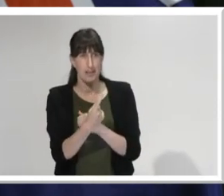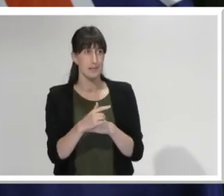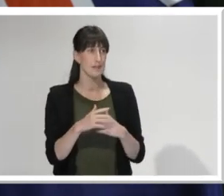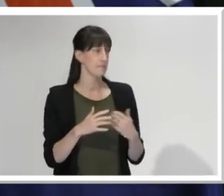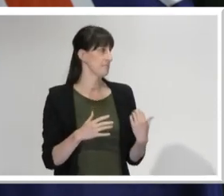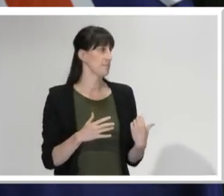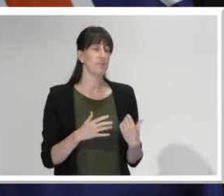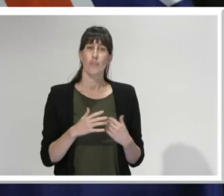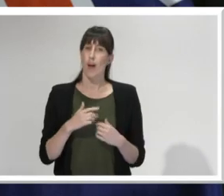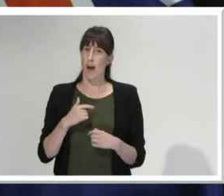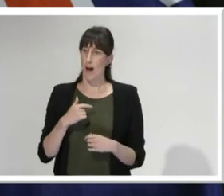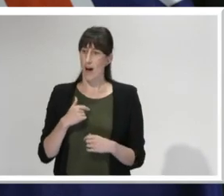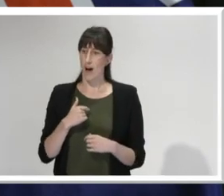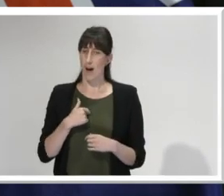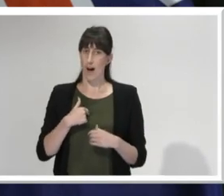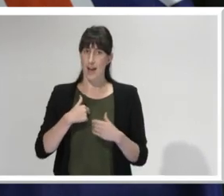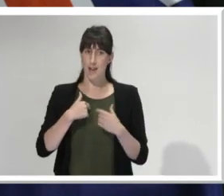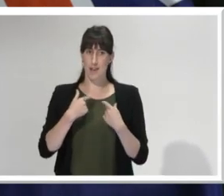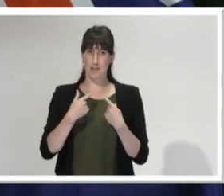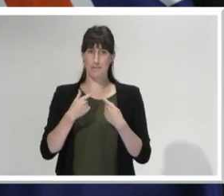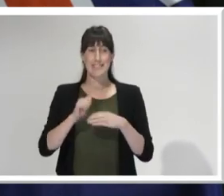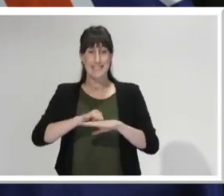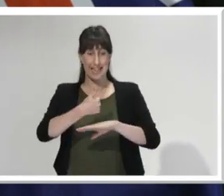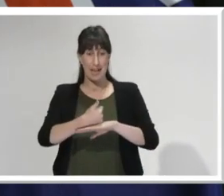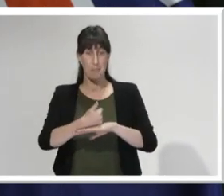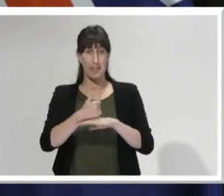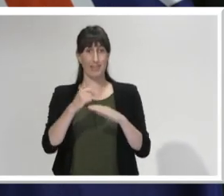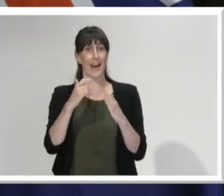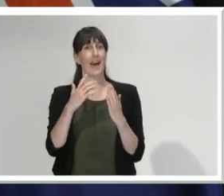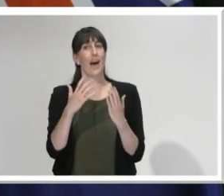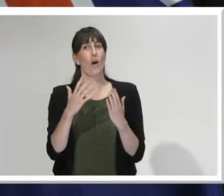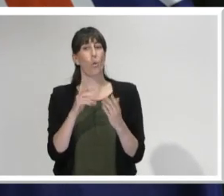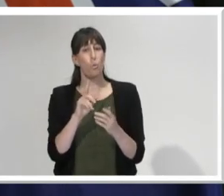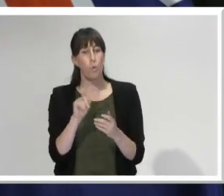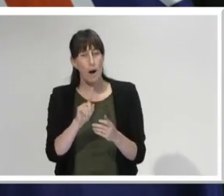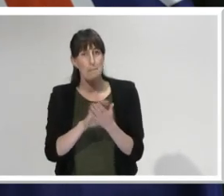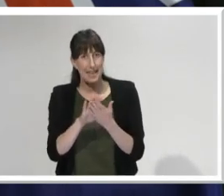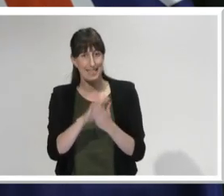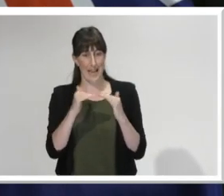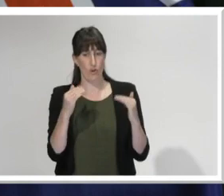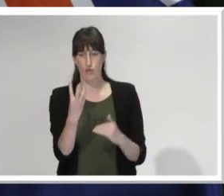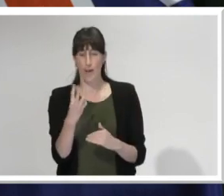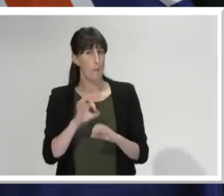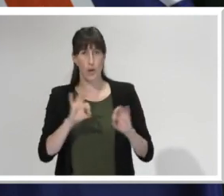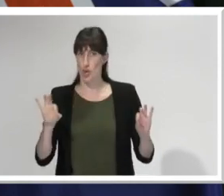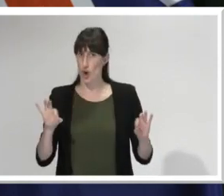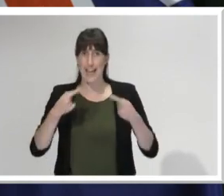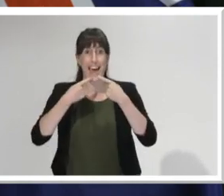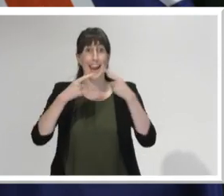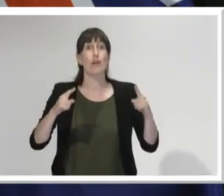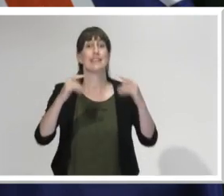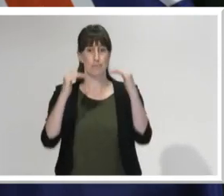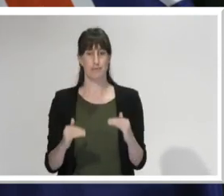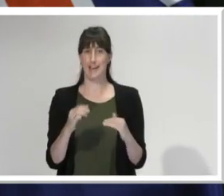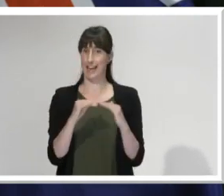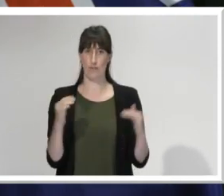remind that I'm setting out the broad parameters from level 3. I'm not announcing here today that we're moving to it. When we make that